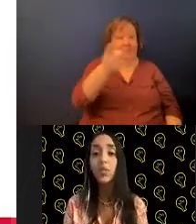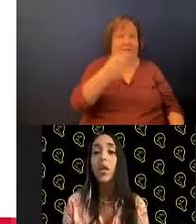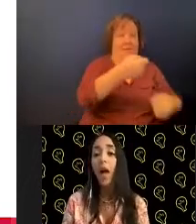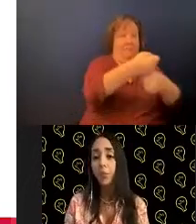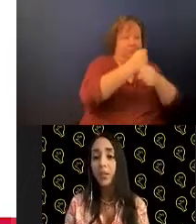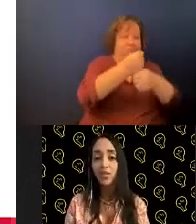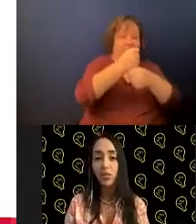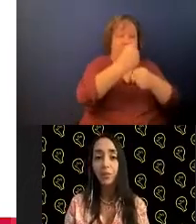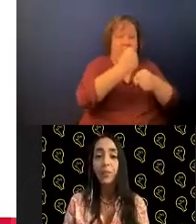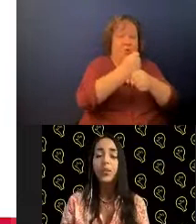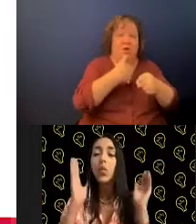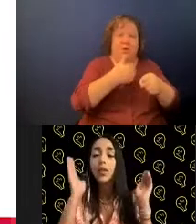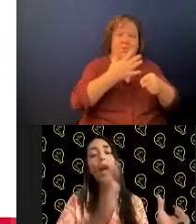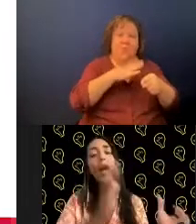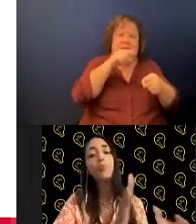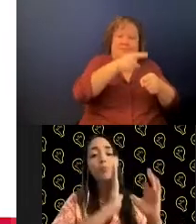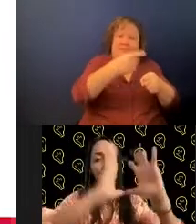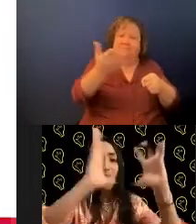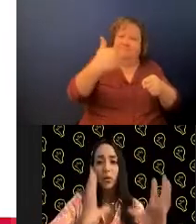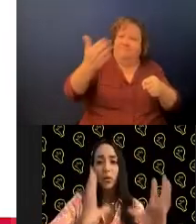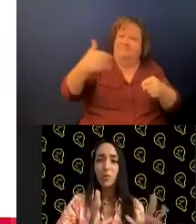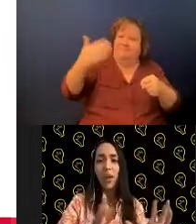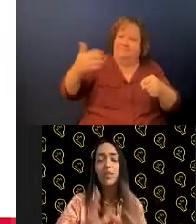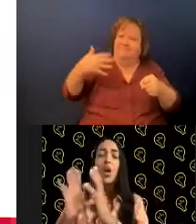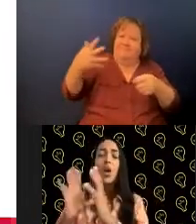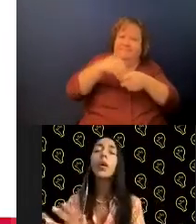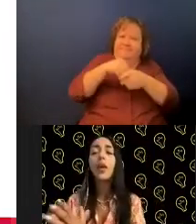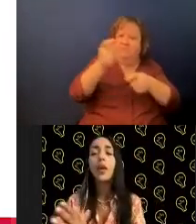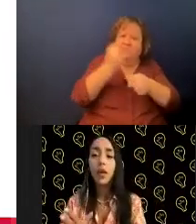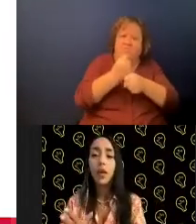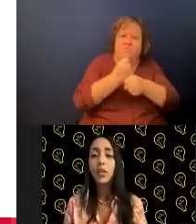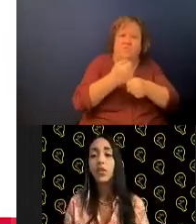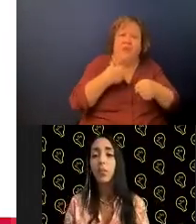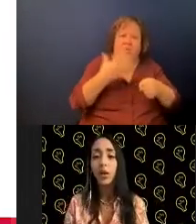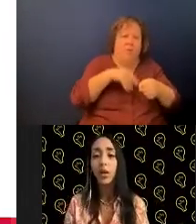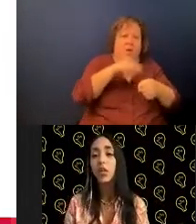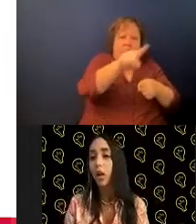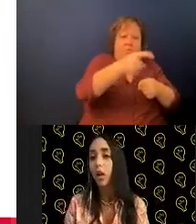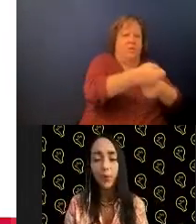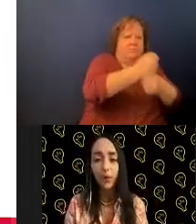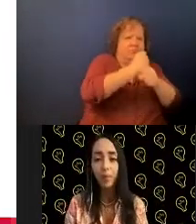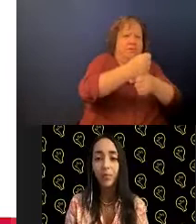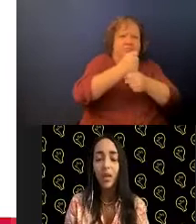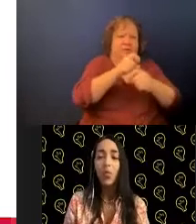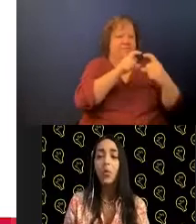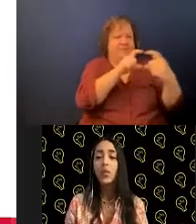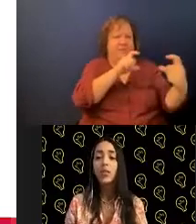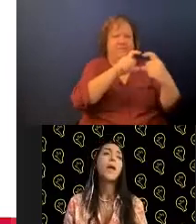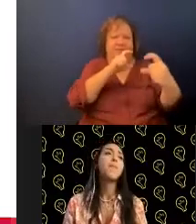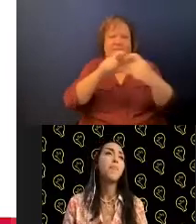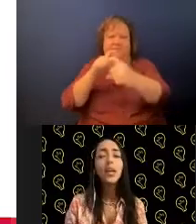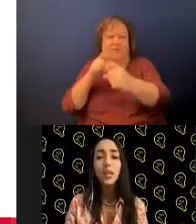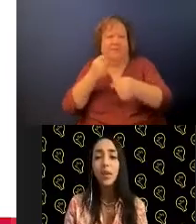promote at the Biz Nation. So with that problem in mind, we created a digital marketing training program, which